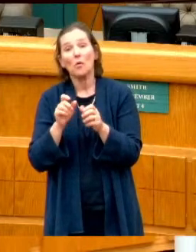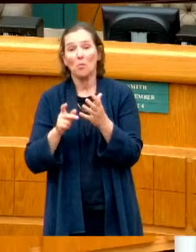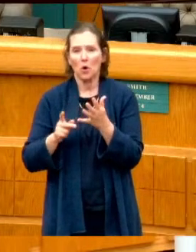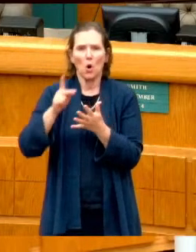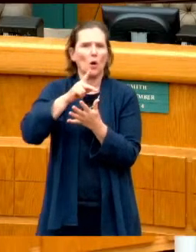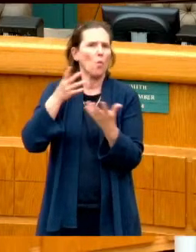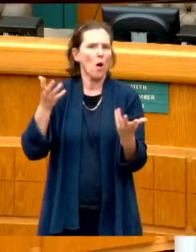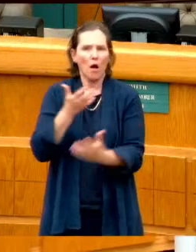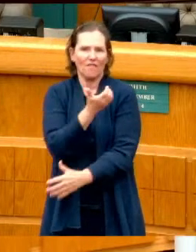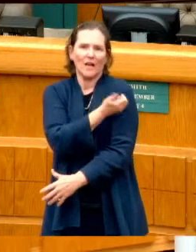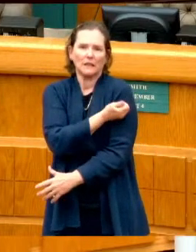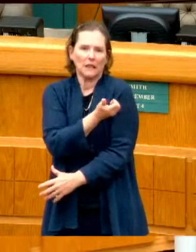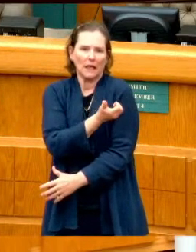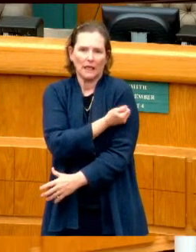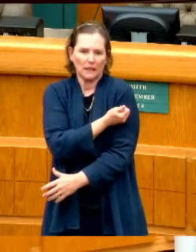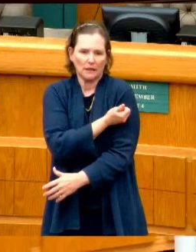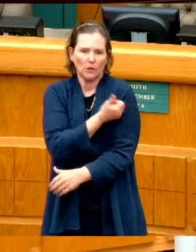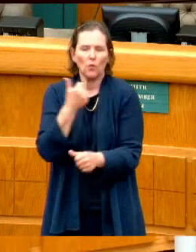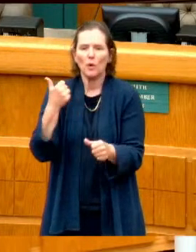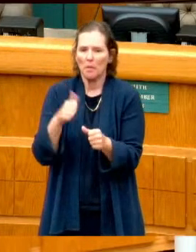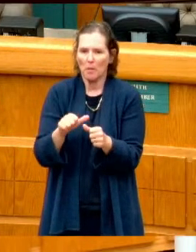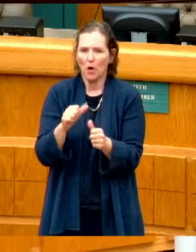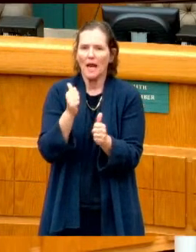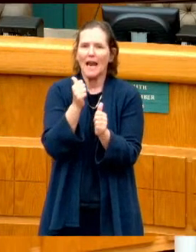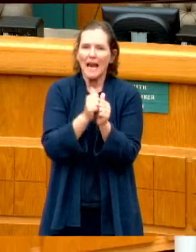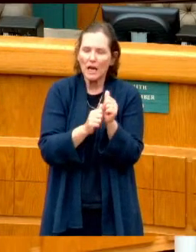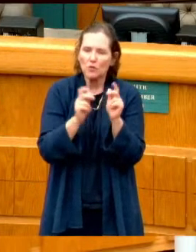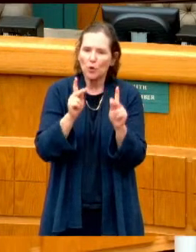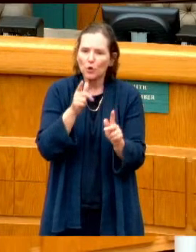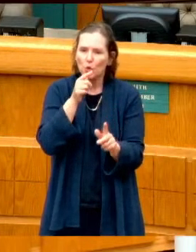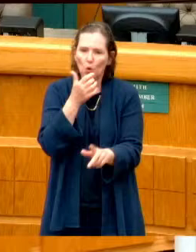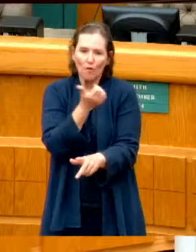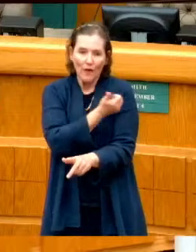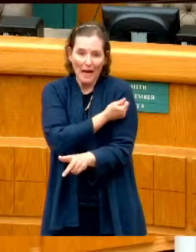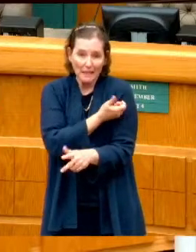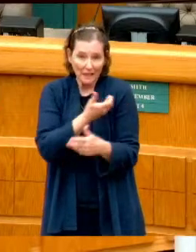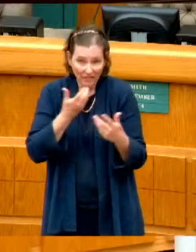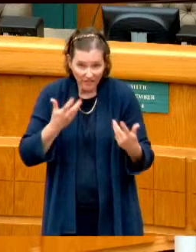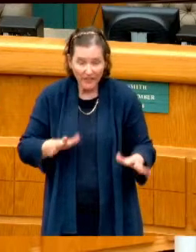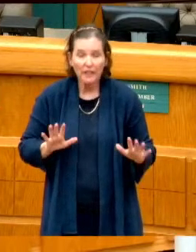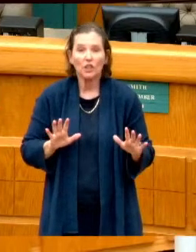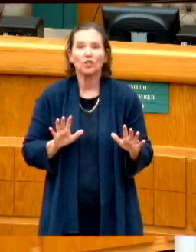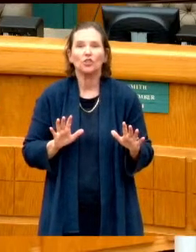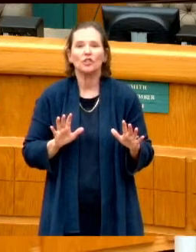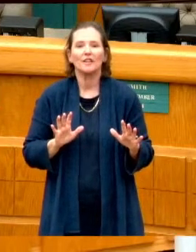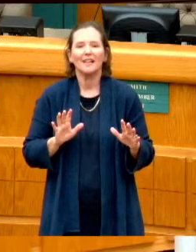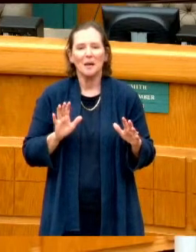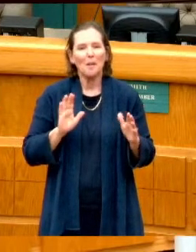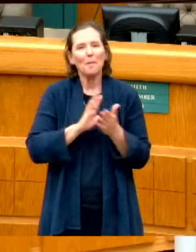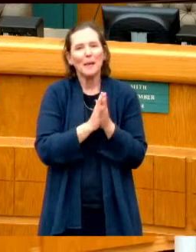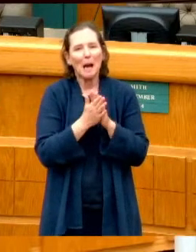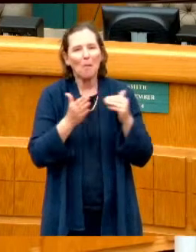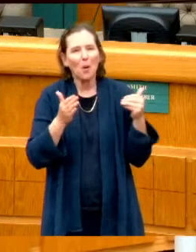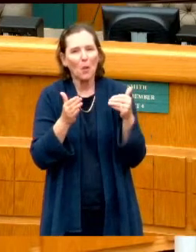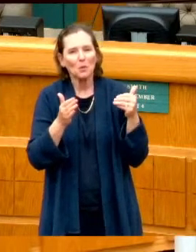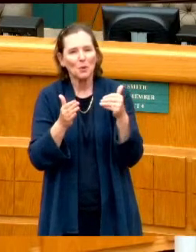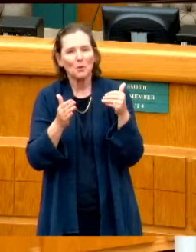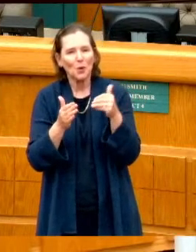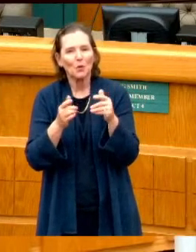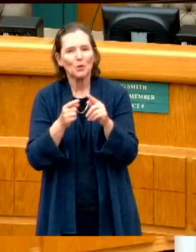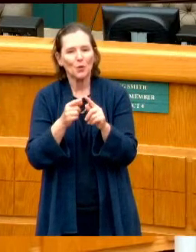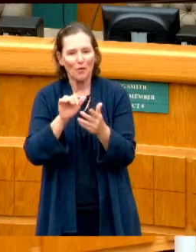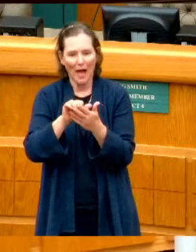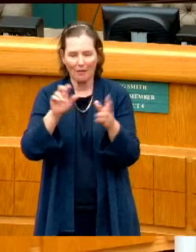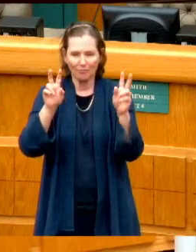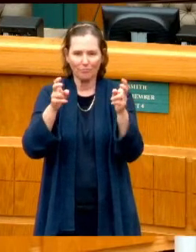turn, each vaccinated person brings us closer to that kind of herd immunity that we talk about that will